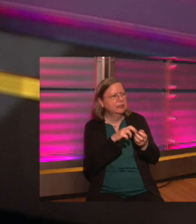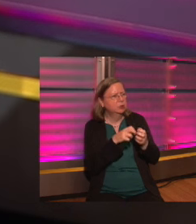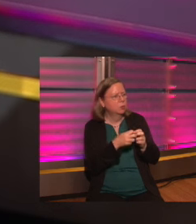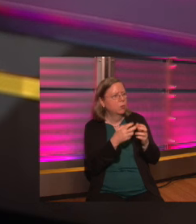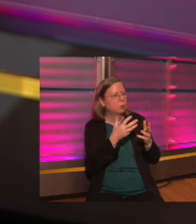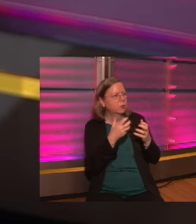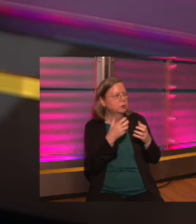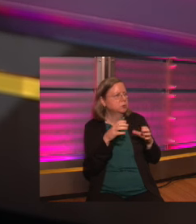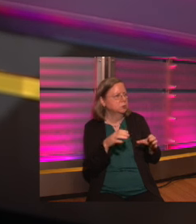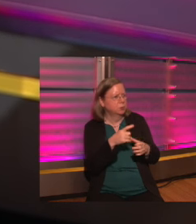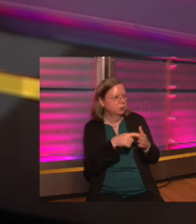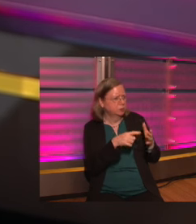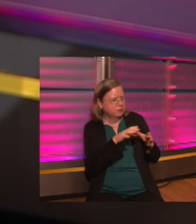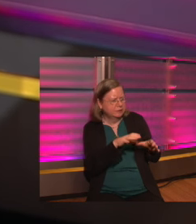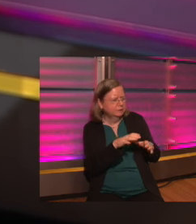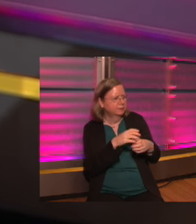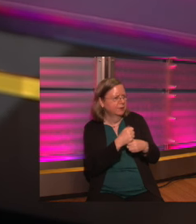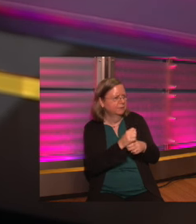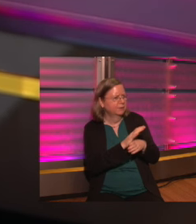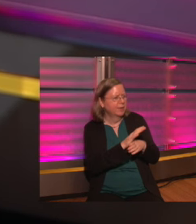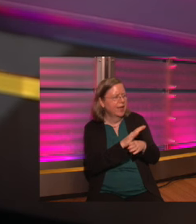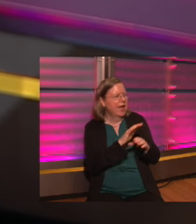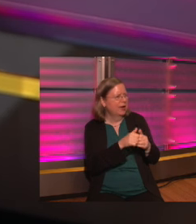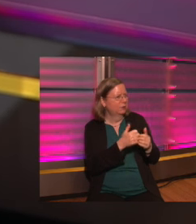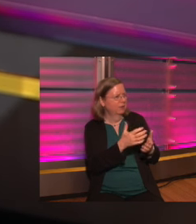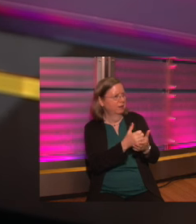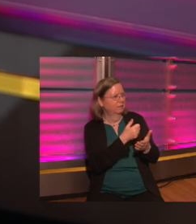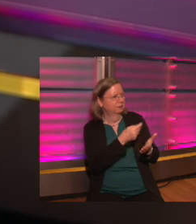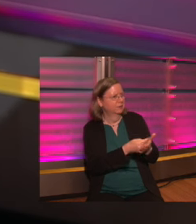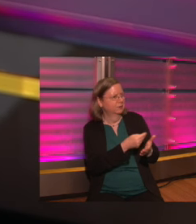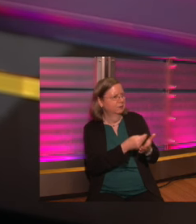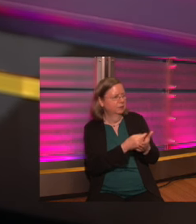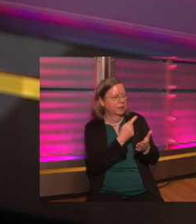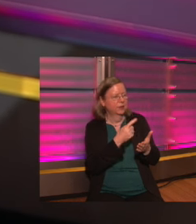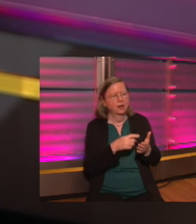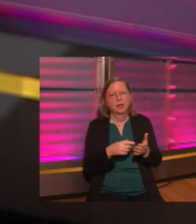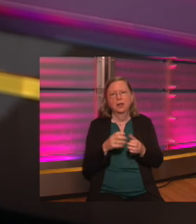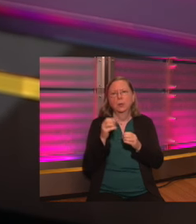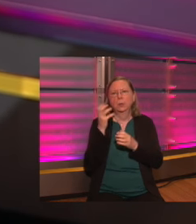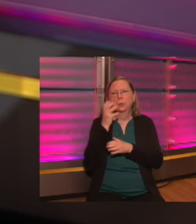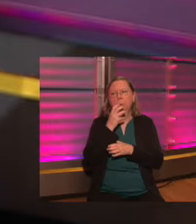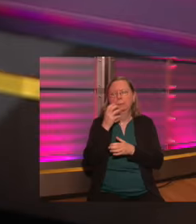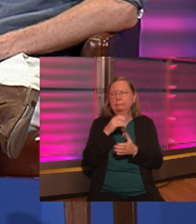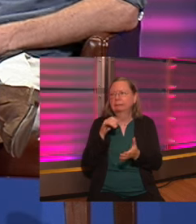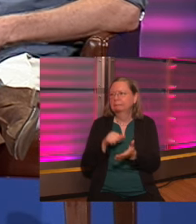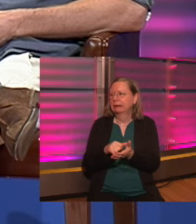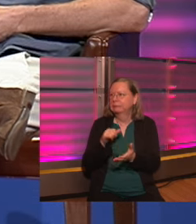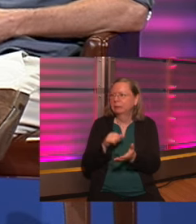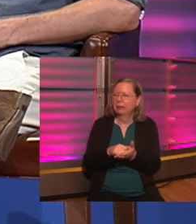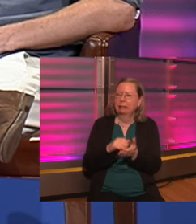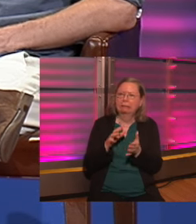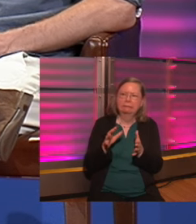make a film, how do they go about getting financed? Oof. It's impossible.